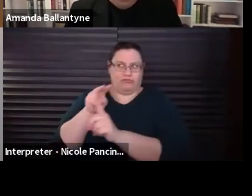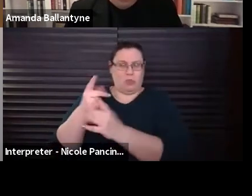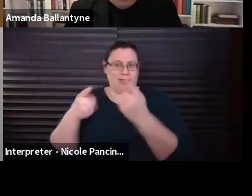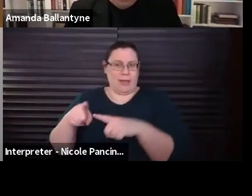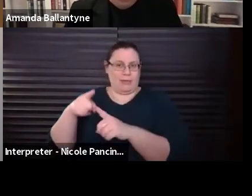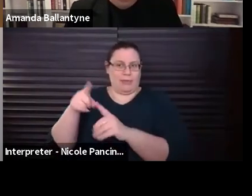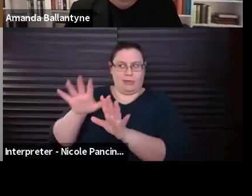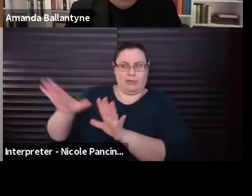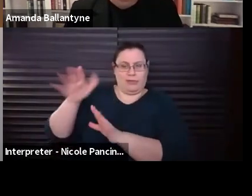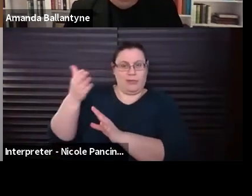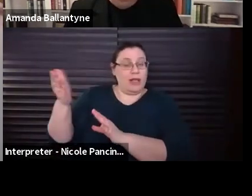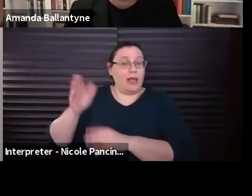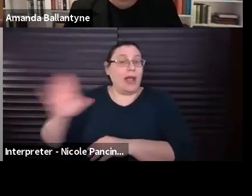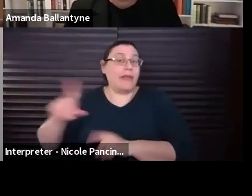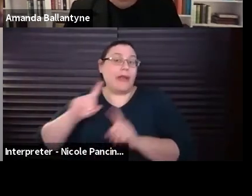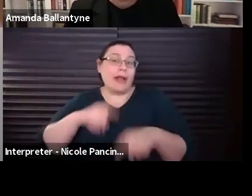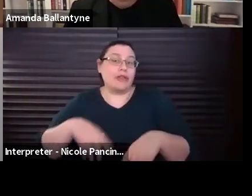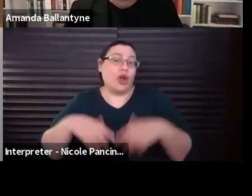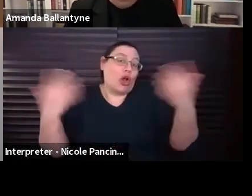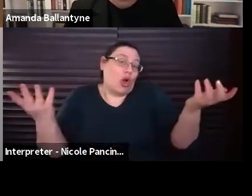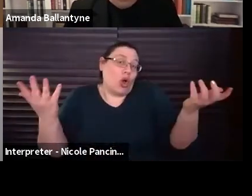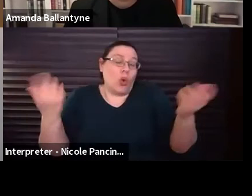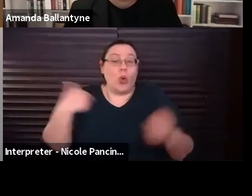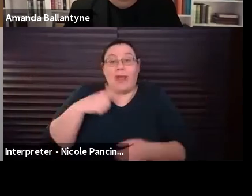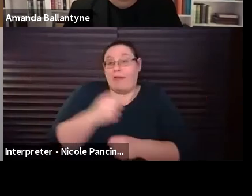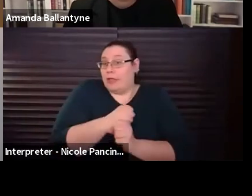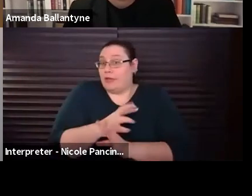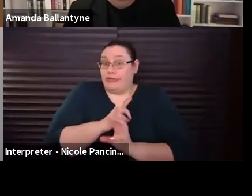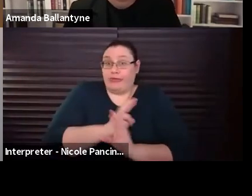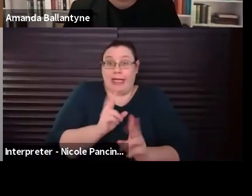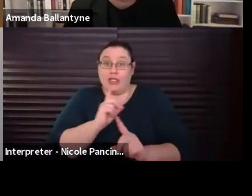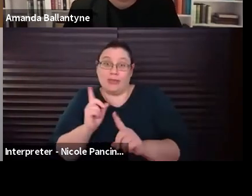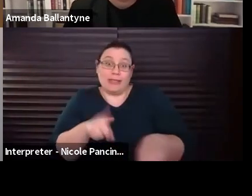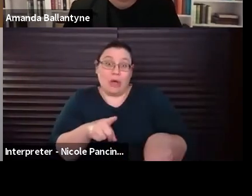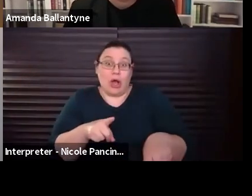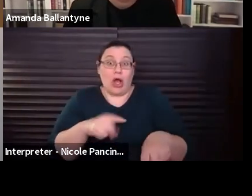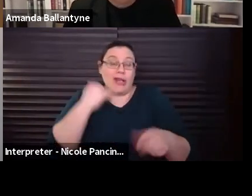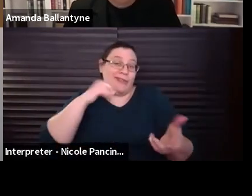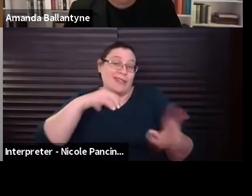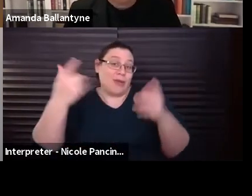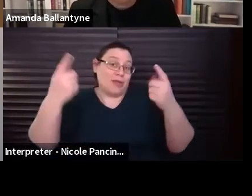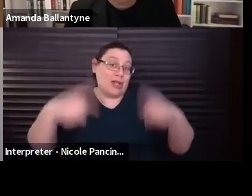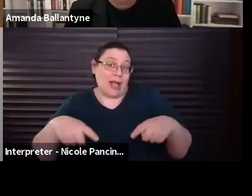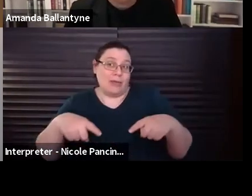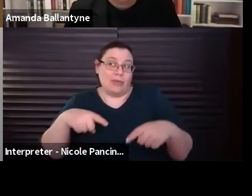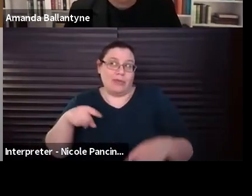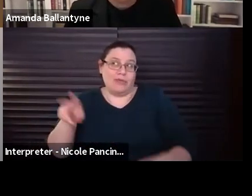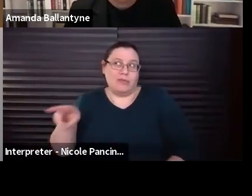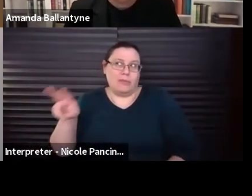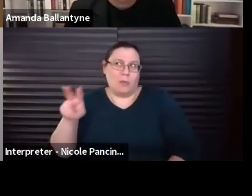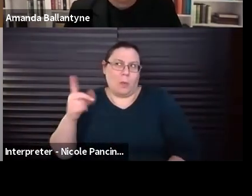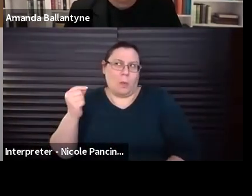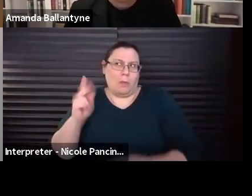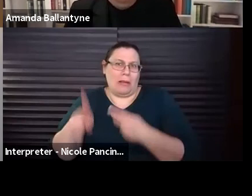think their response was, well, it's like, we need to be ready to respond if there's some kind of disruptions or whatever. It's like, well, what kind of disruptions are we